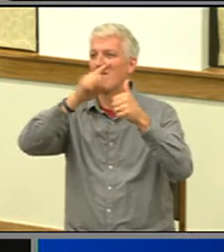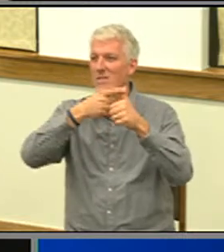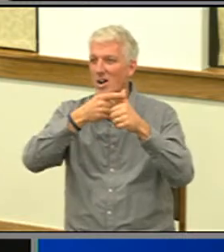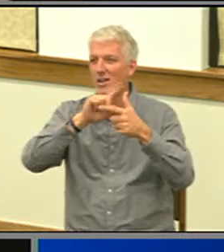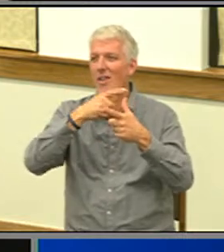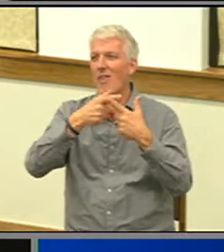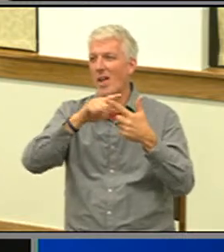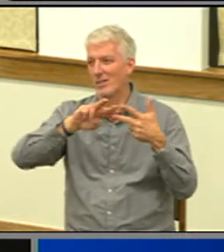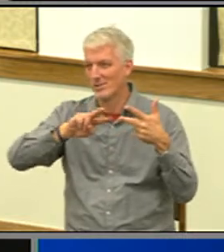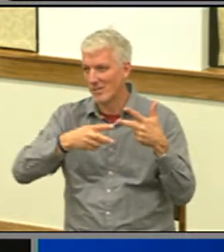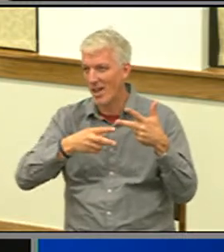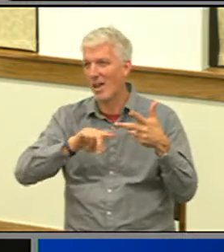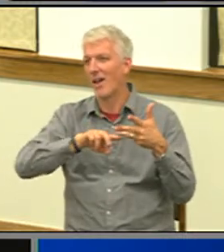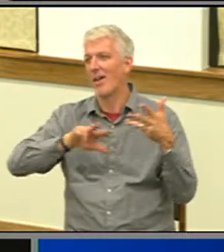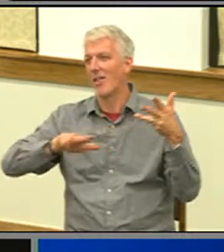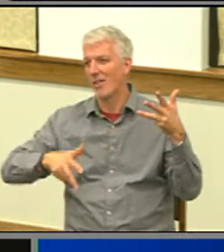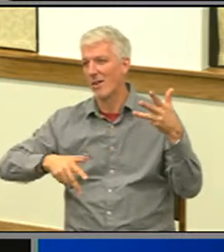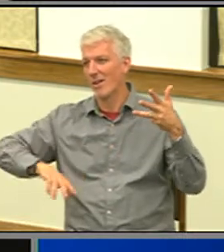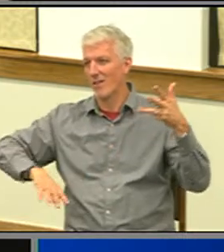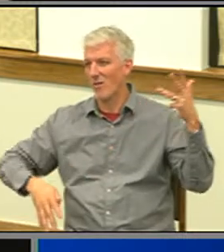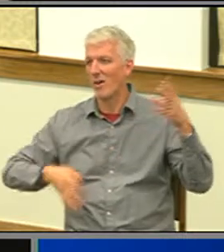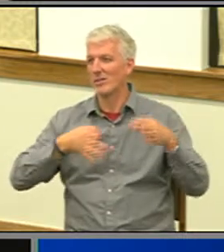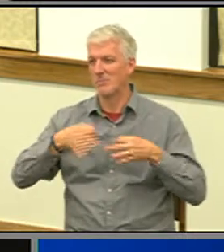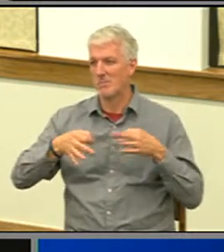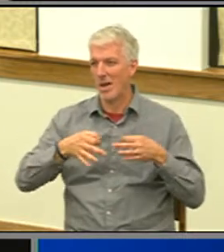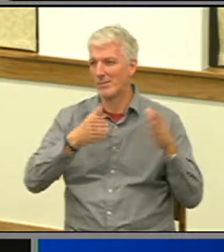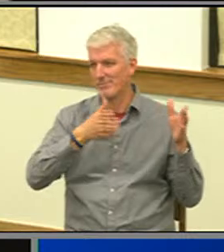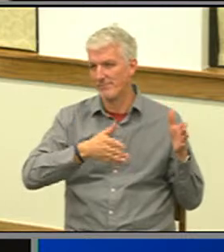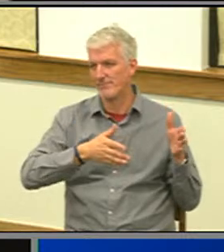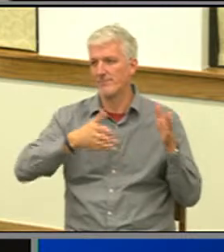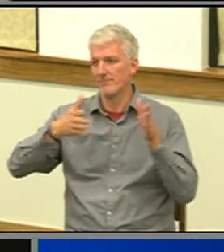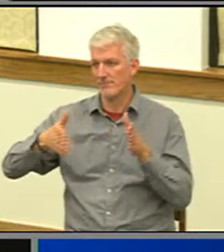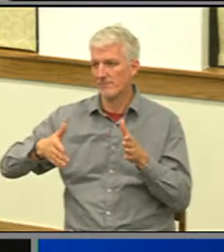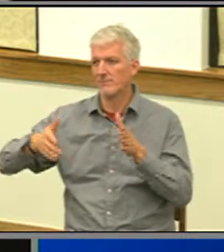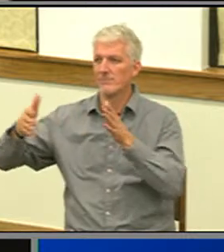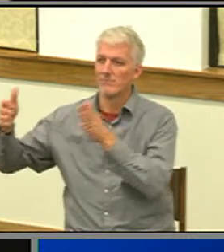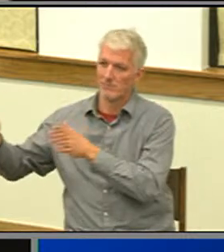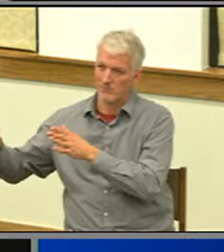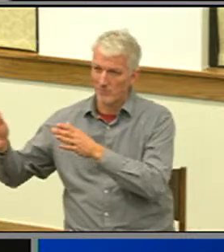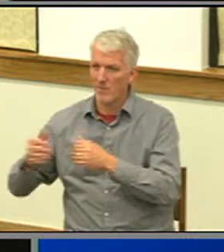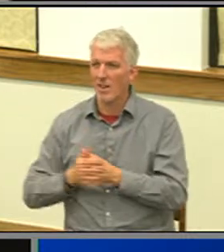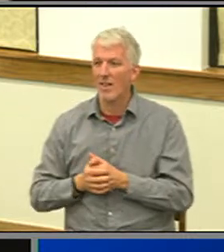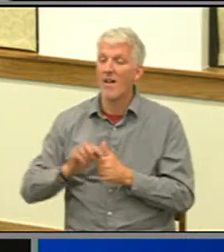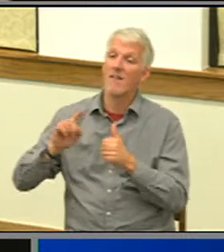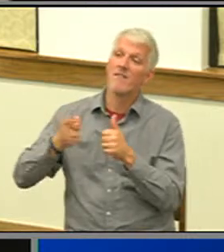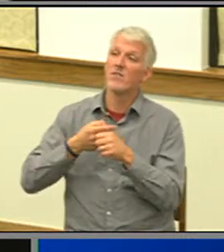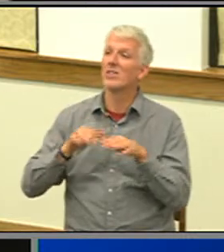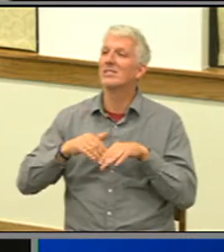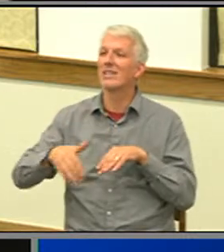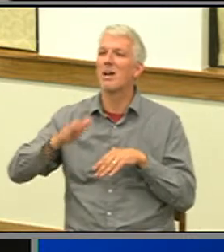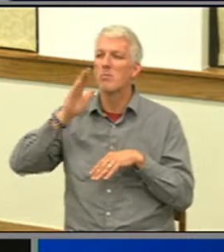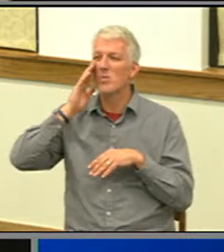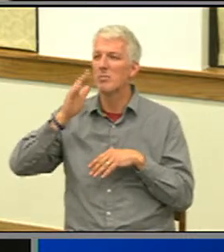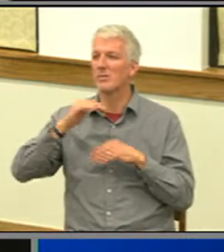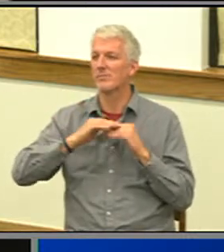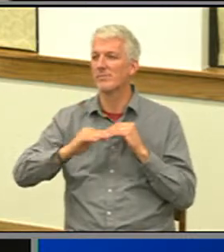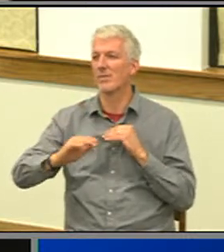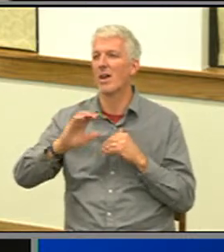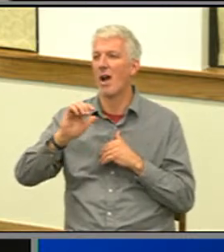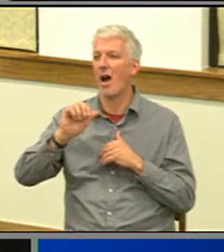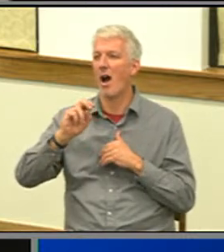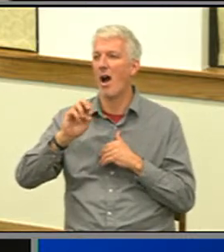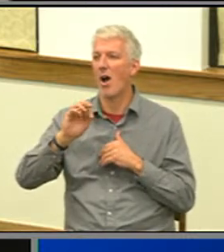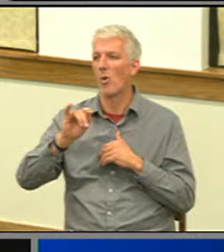Once construction begins, the first improvements that will take place will be the concrete works.